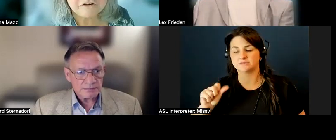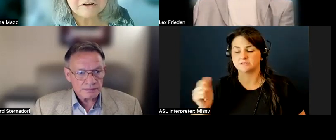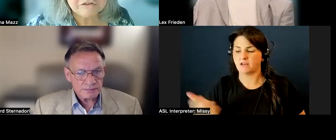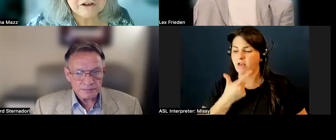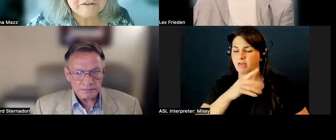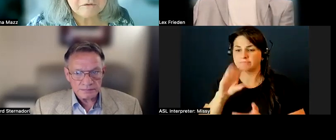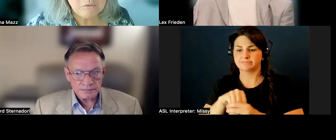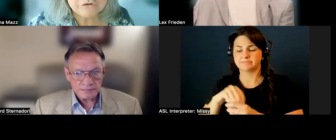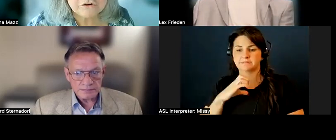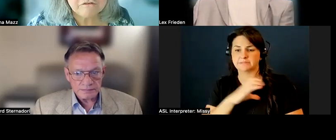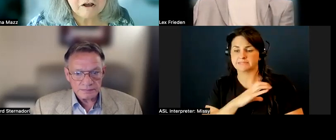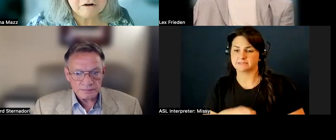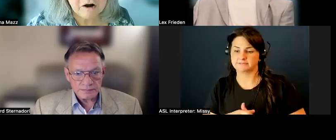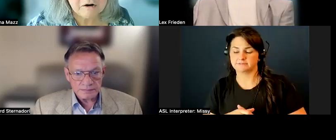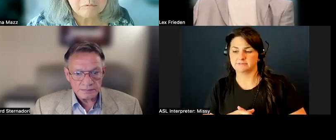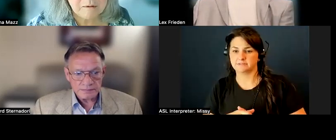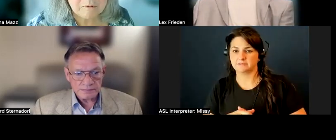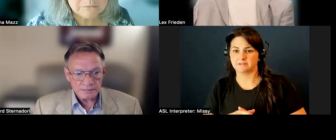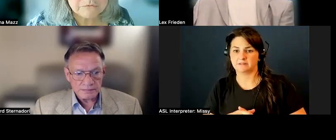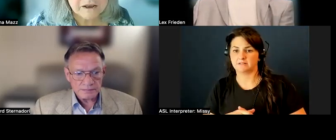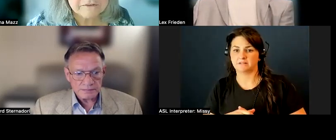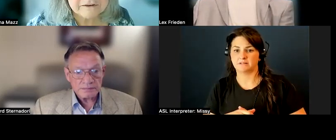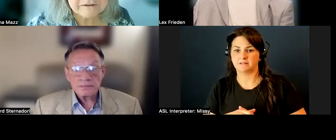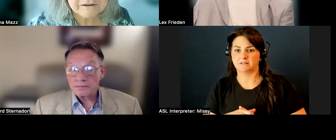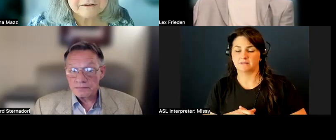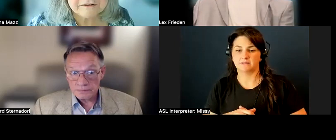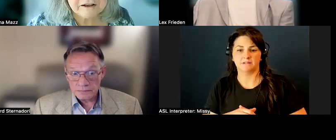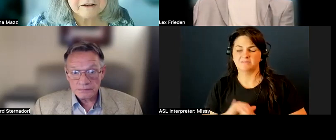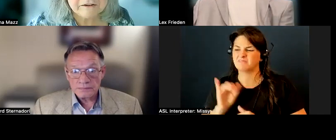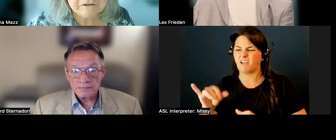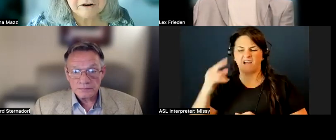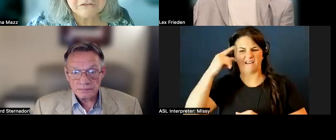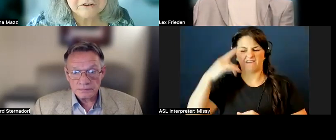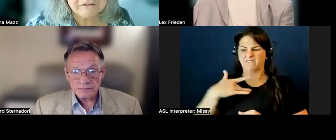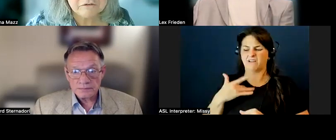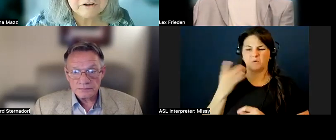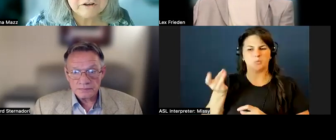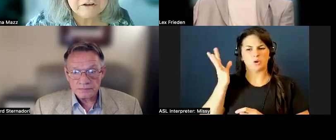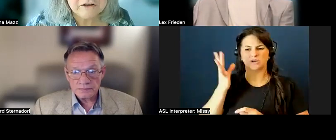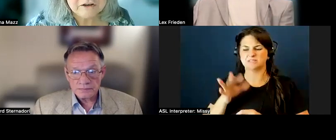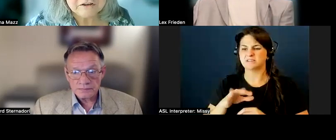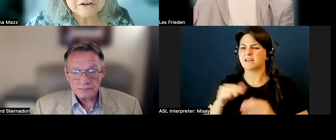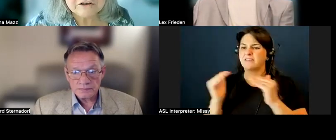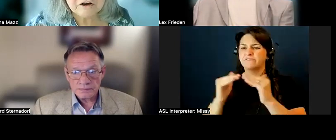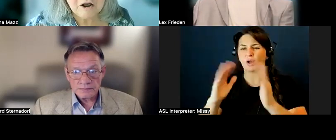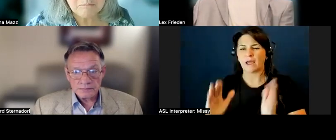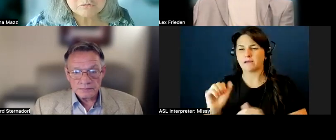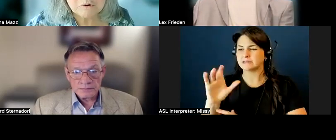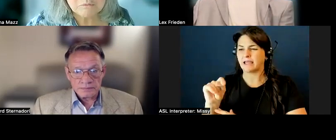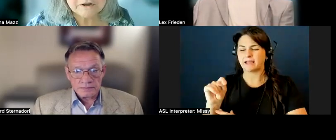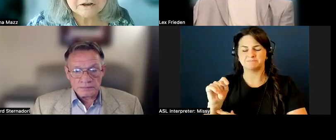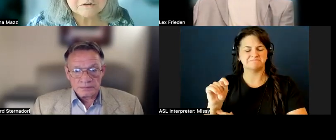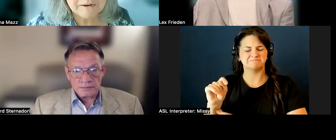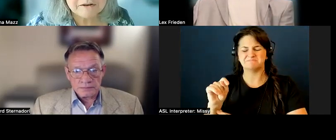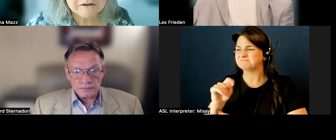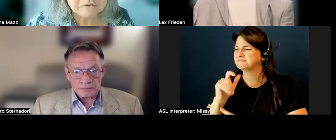I think housing is the worst of our problems. I think that the Fair Housing Act really didn't